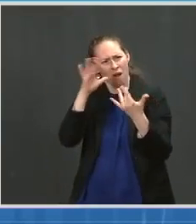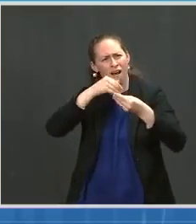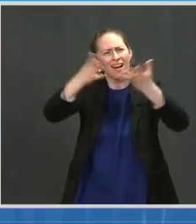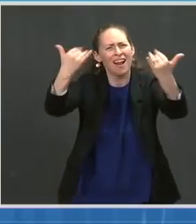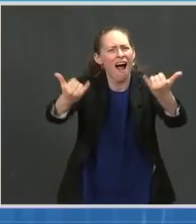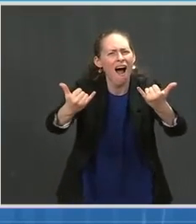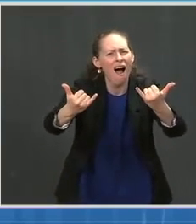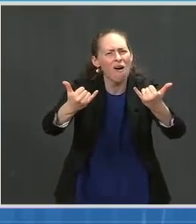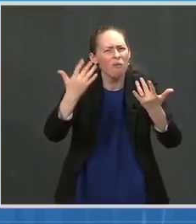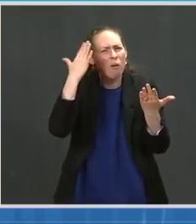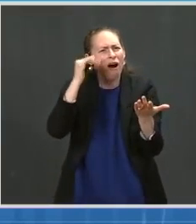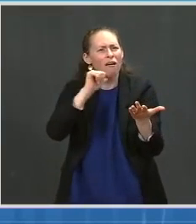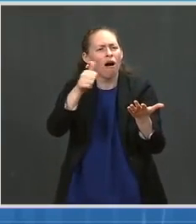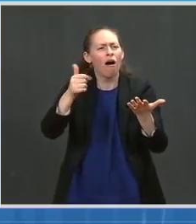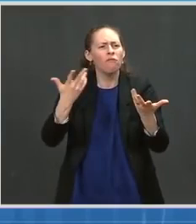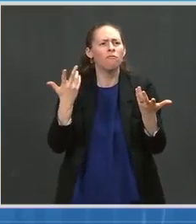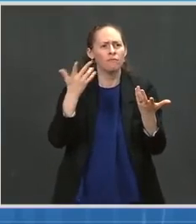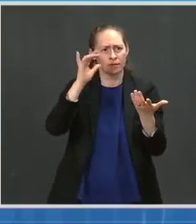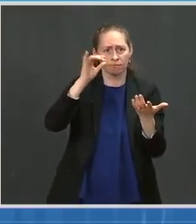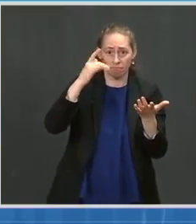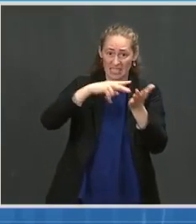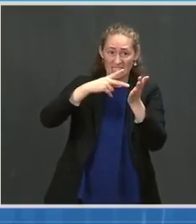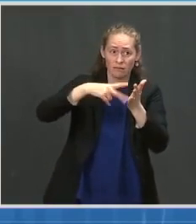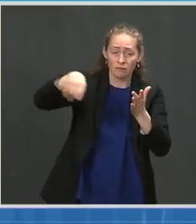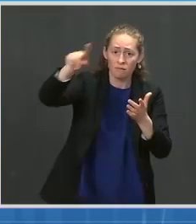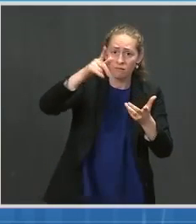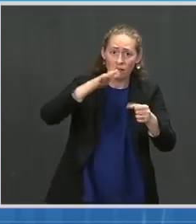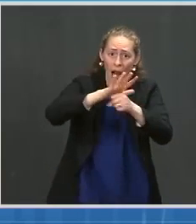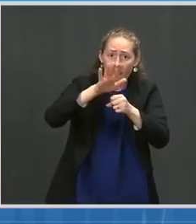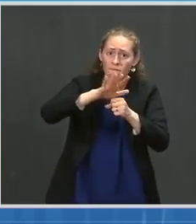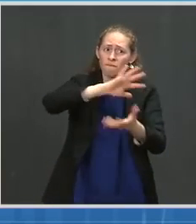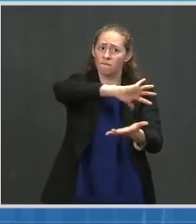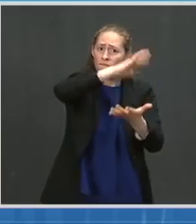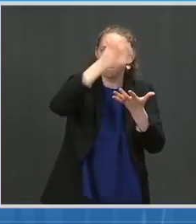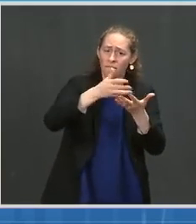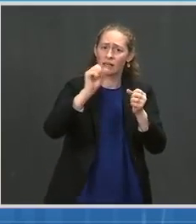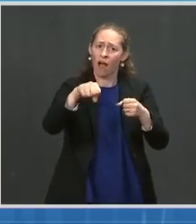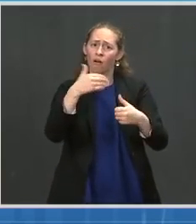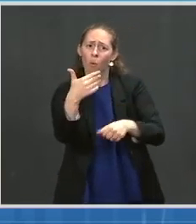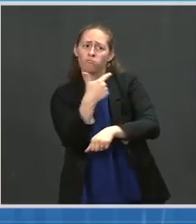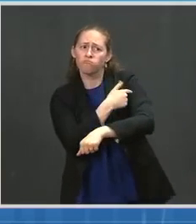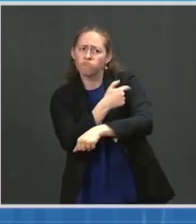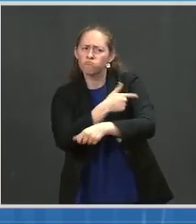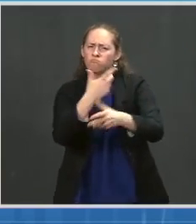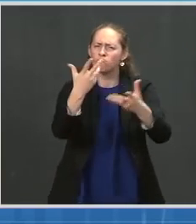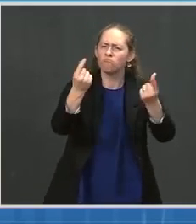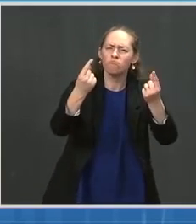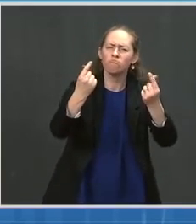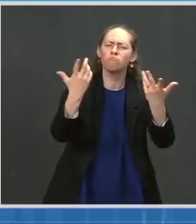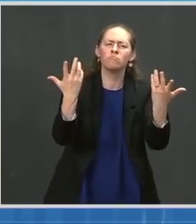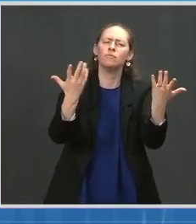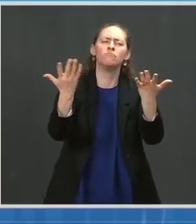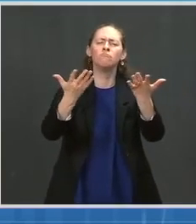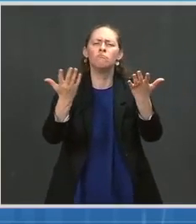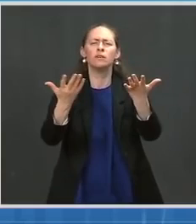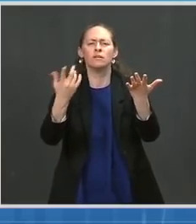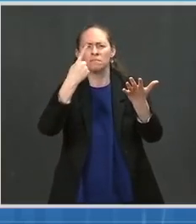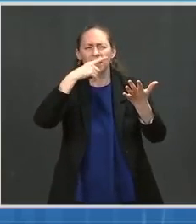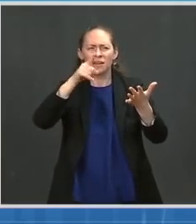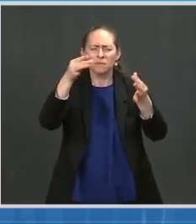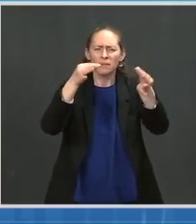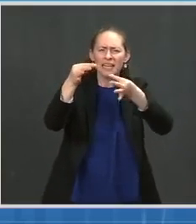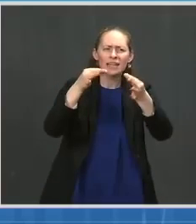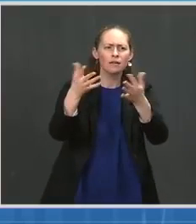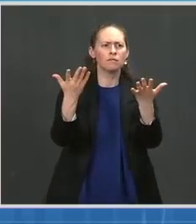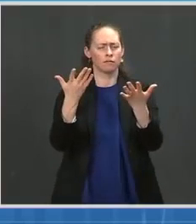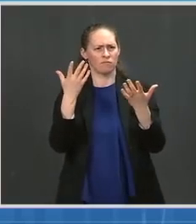they have enough doses, they're just not getting them to the areas that they need them, or to the people just aren't being